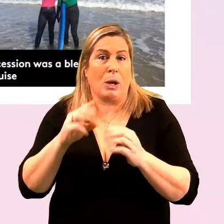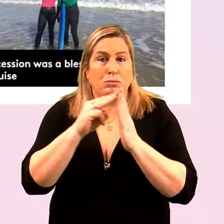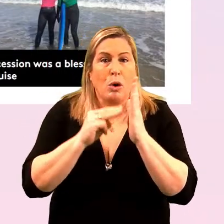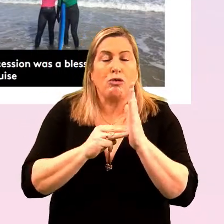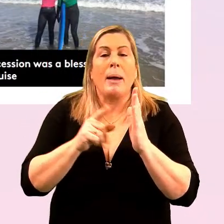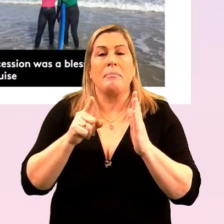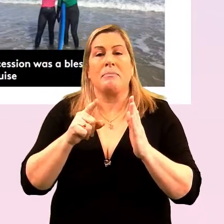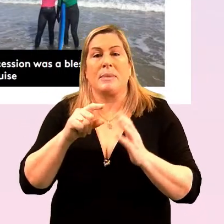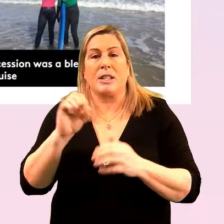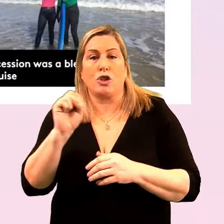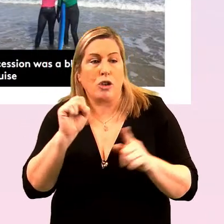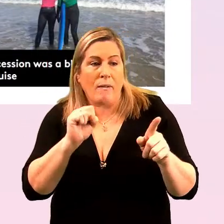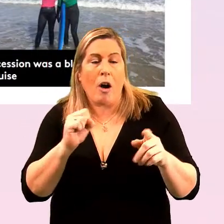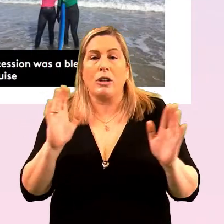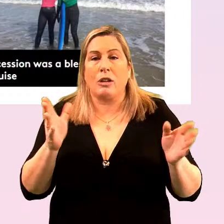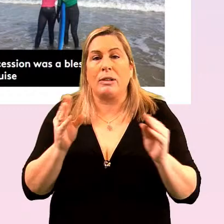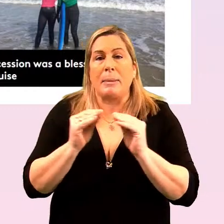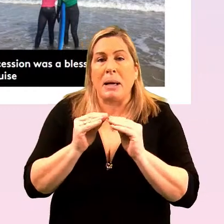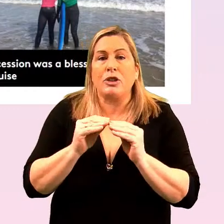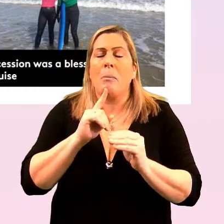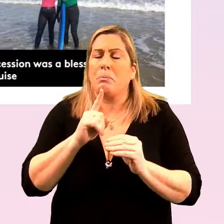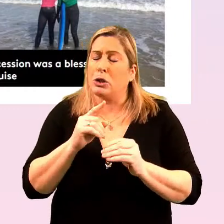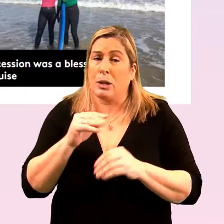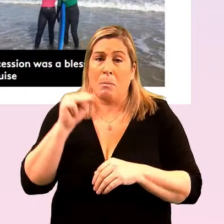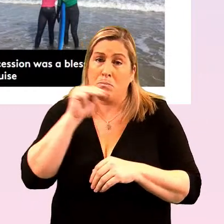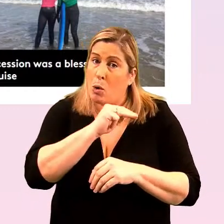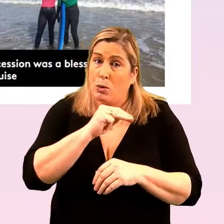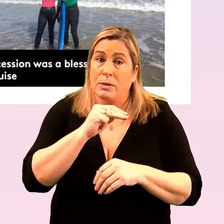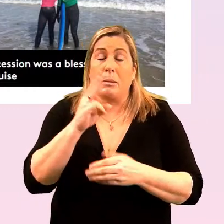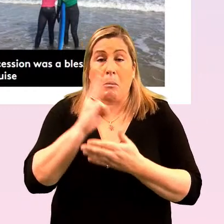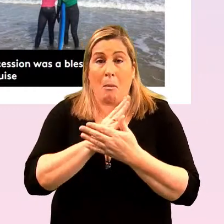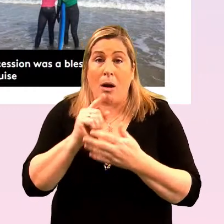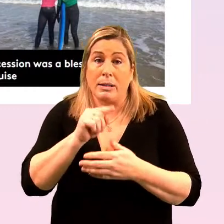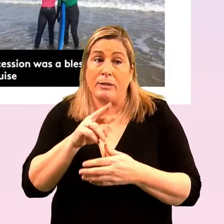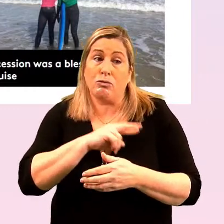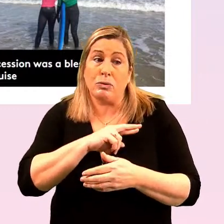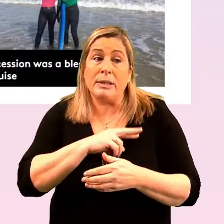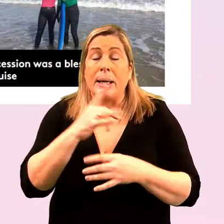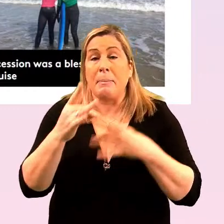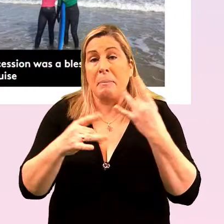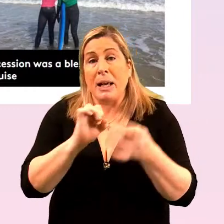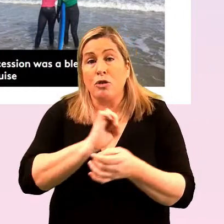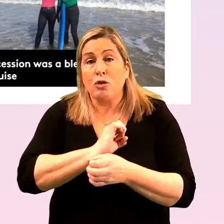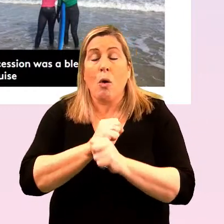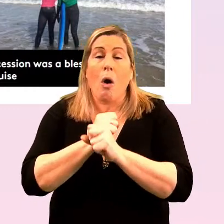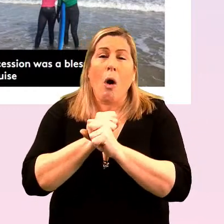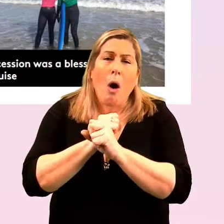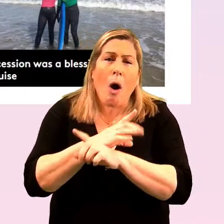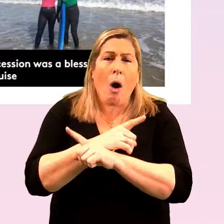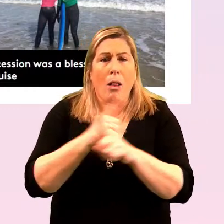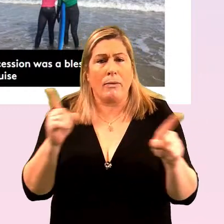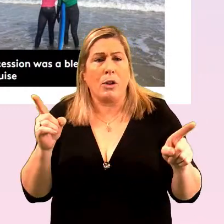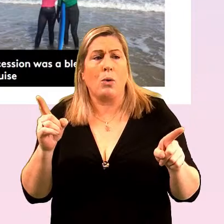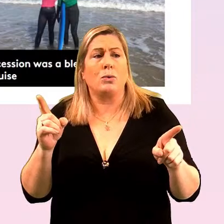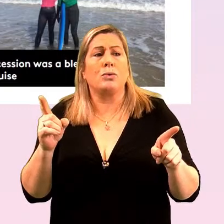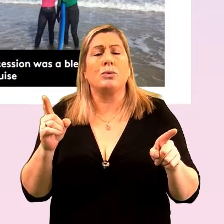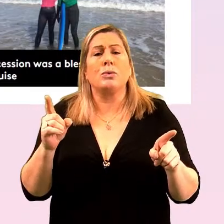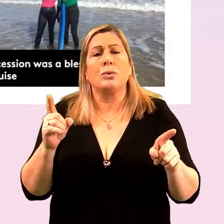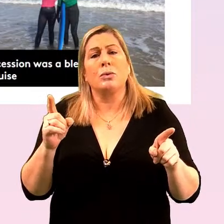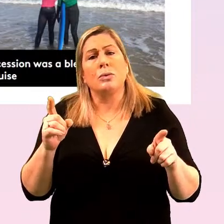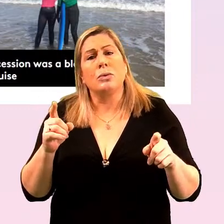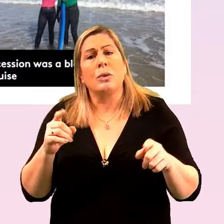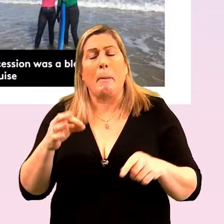different programs, but a key part of that, I suppose, is making sure that all of those